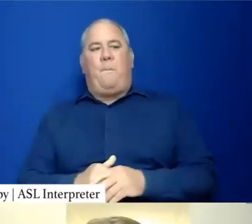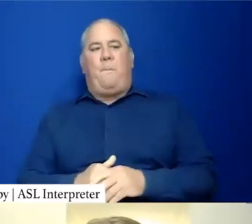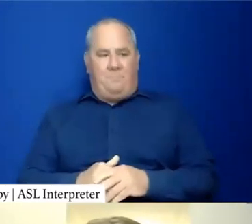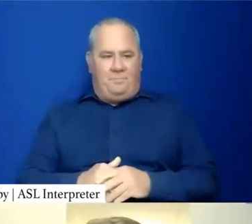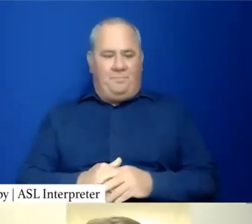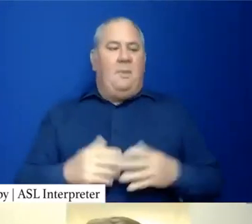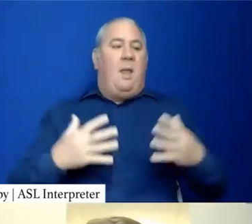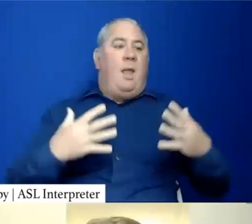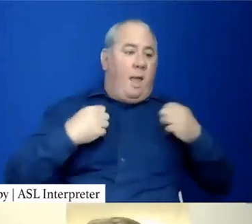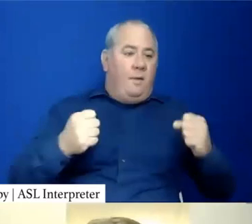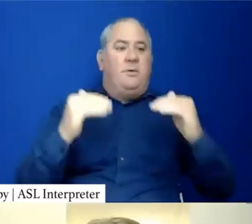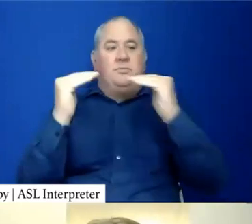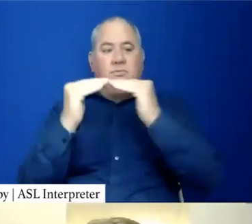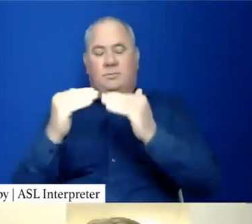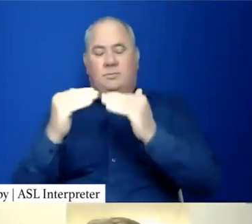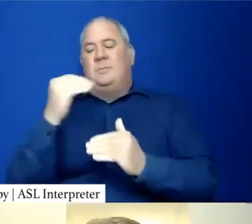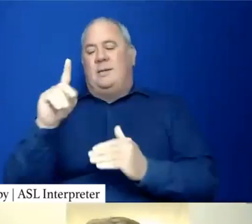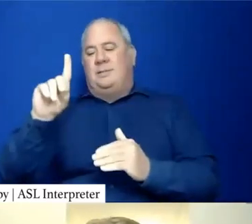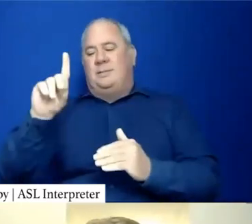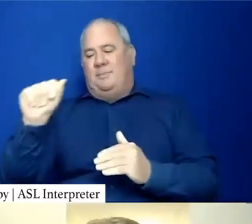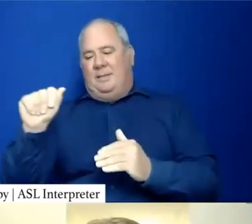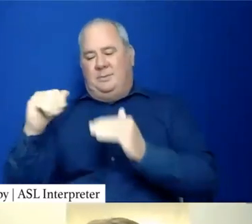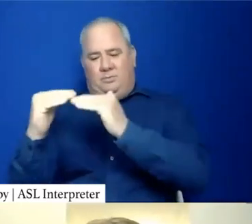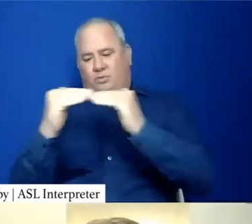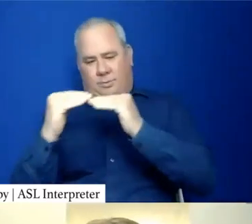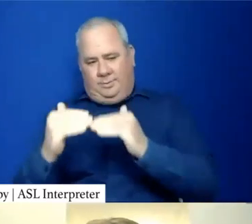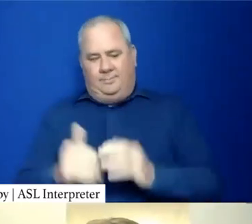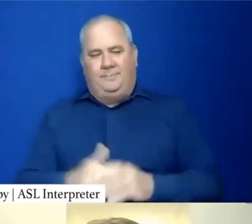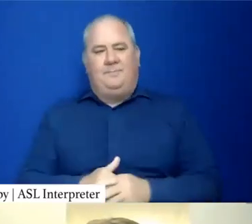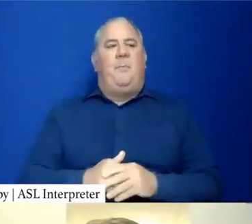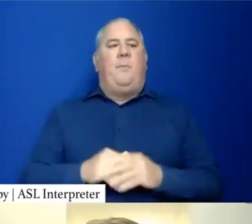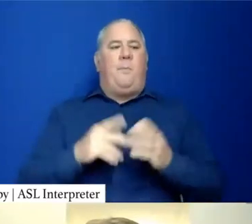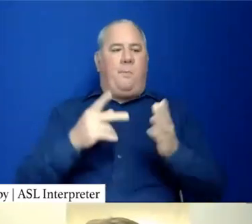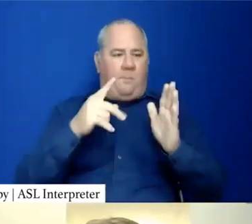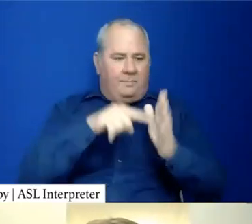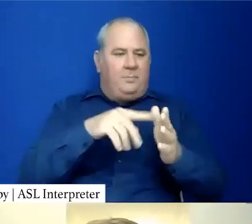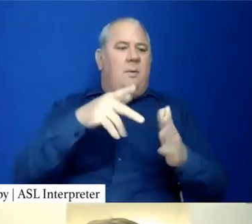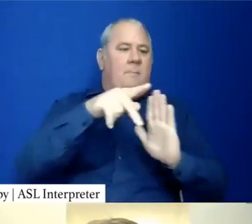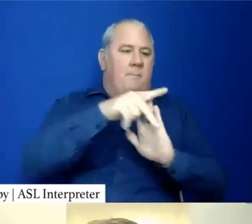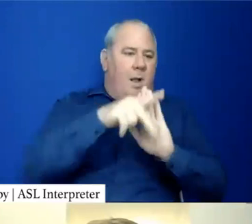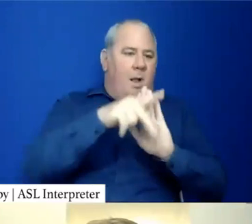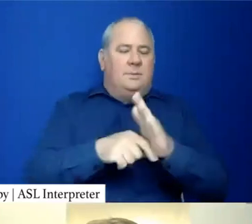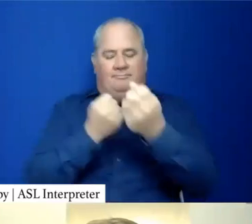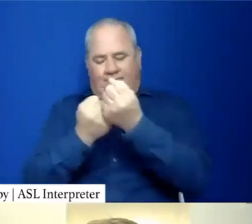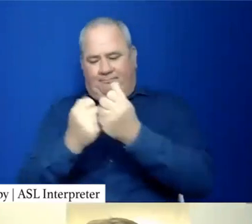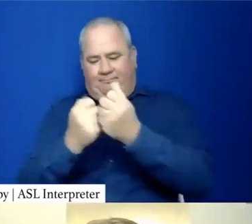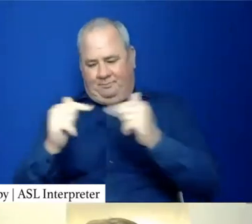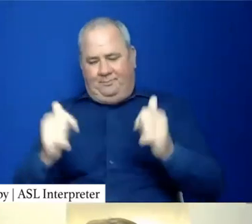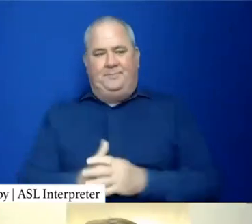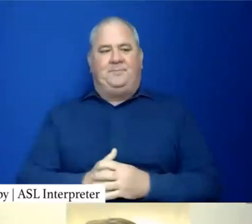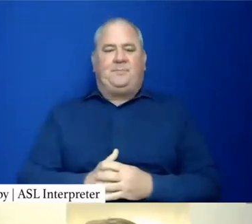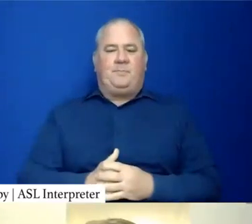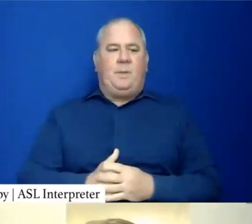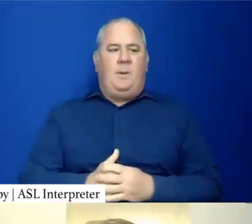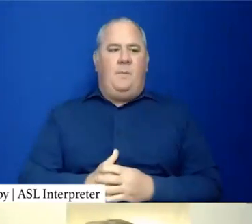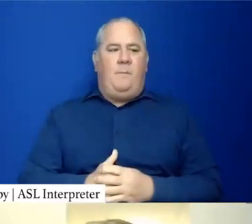in public health research, policy, and advocacy. I'm so excited to introduce to you two of my friends, comrades,